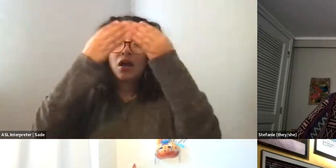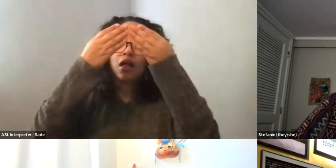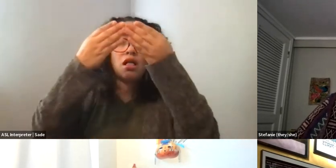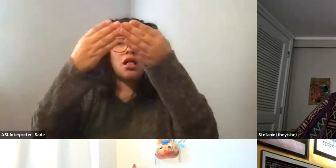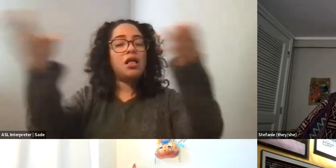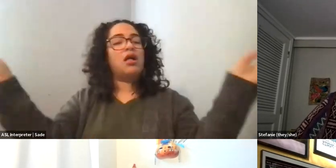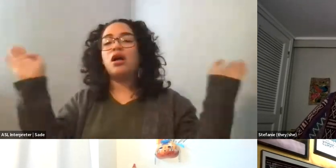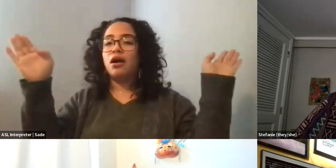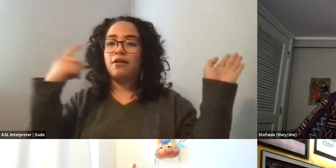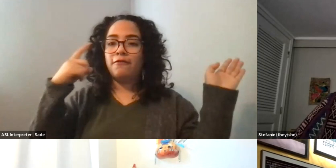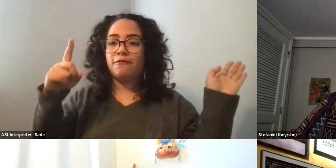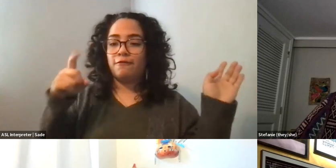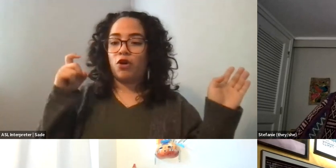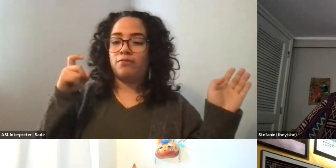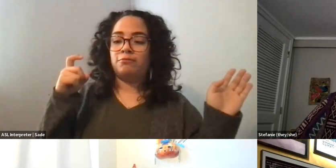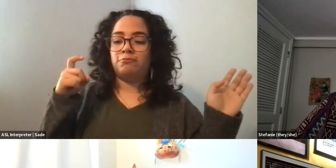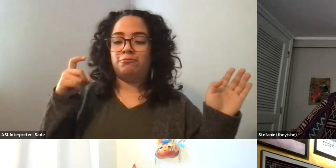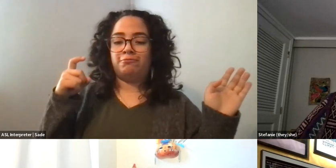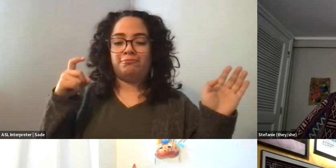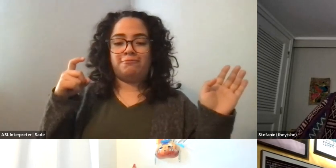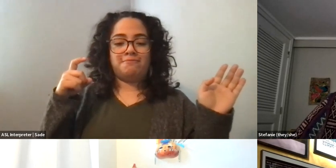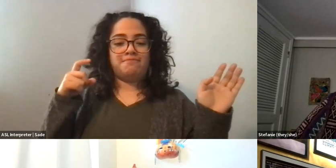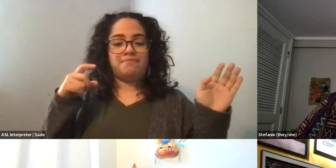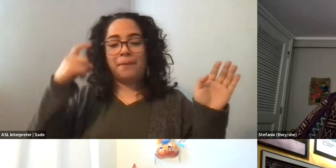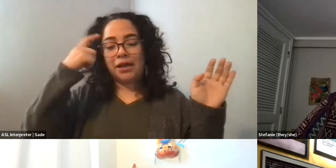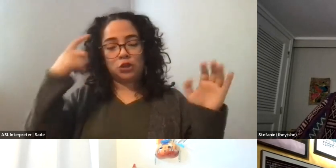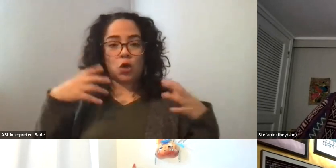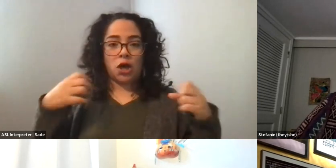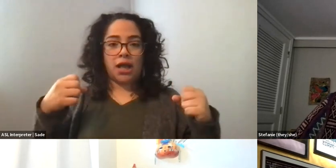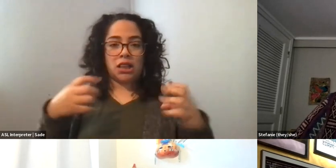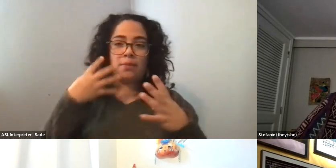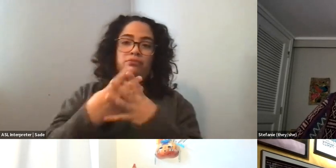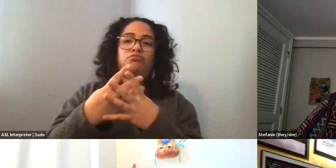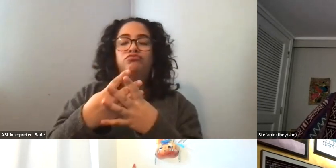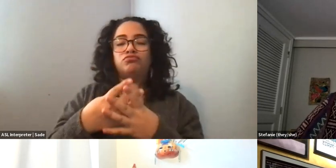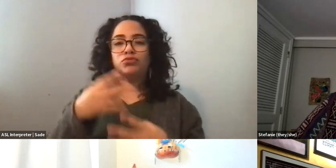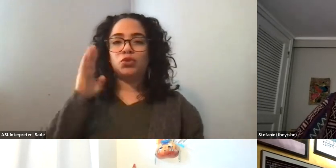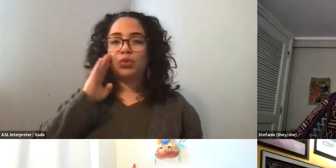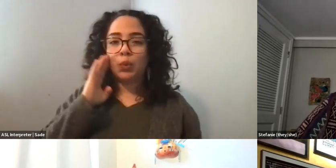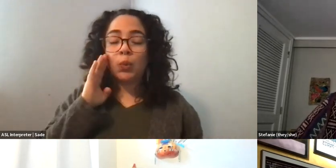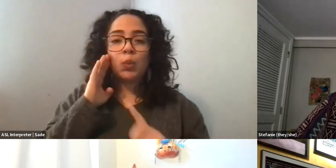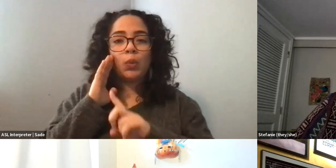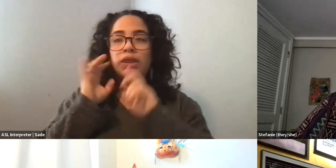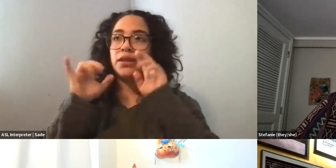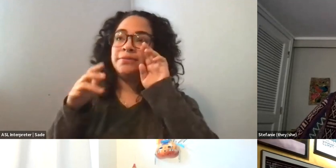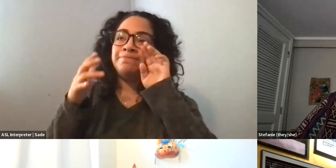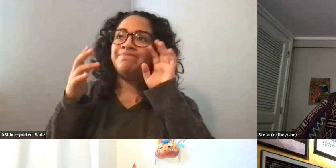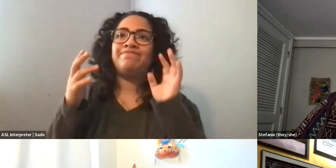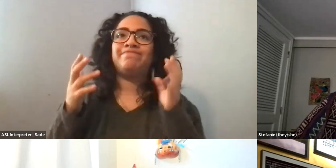health, carcerality in our society like actually is, it's in a lot of ways,